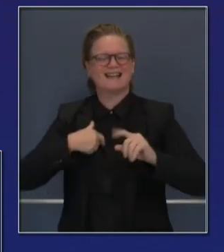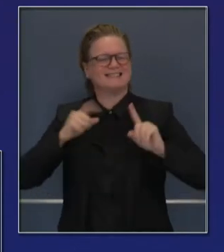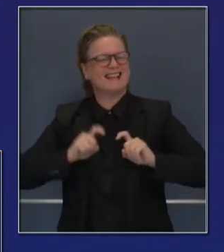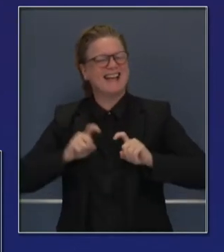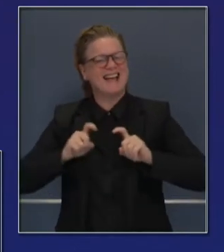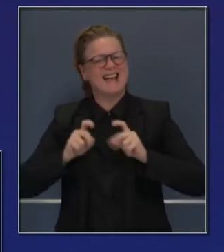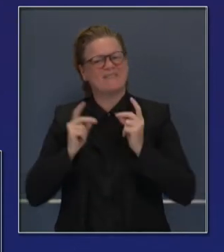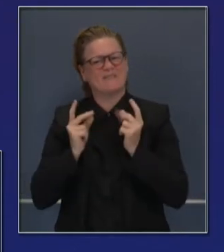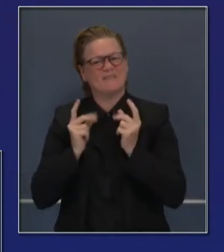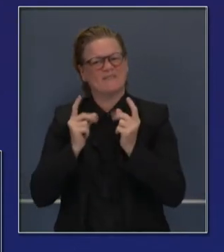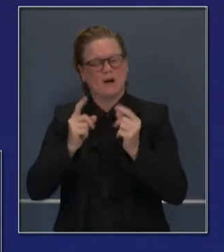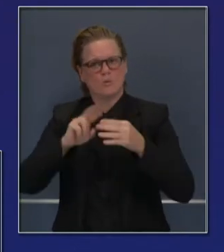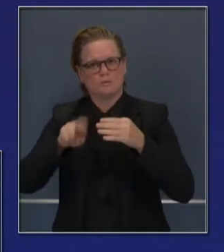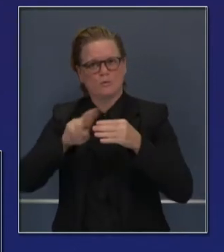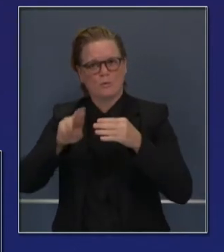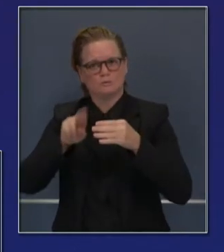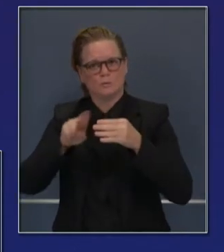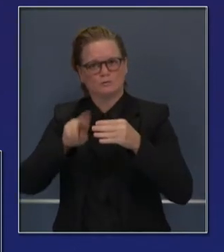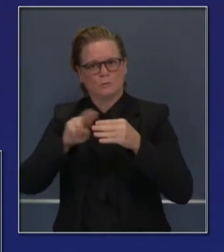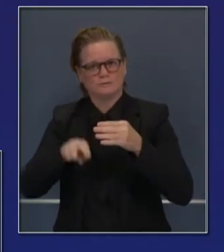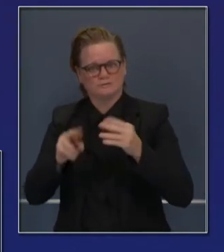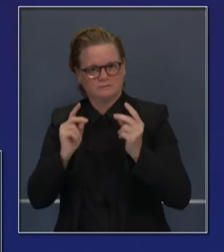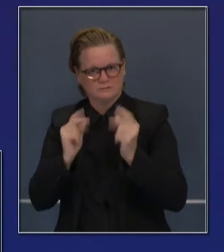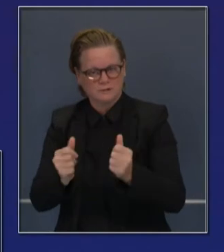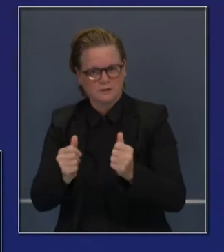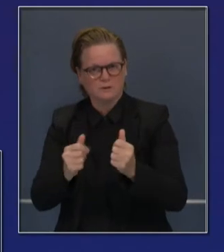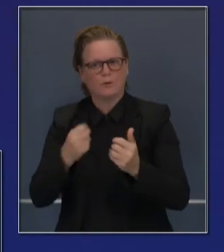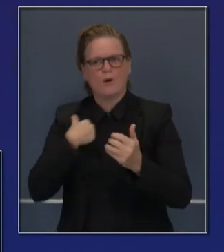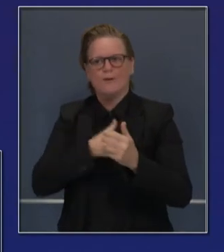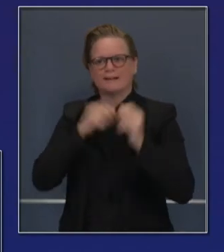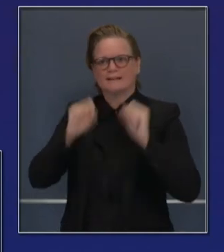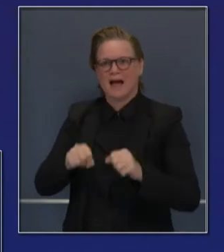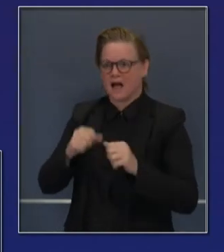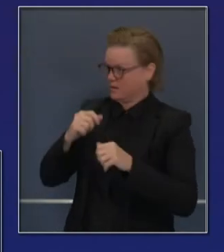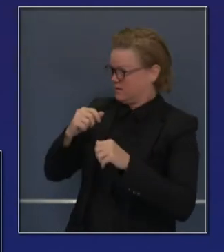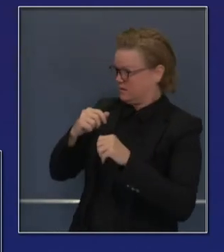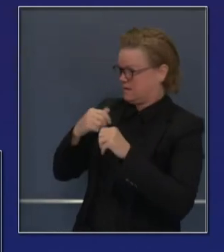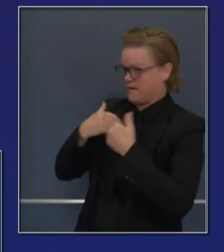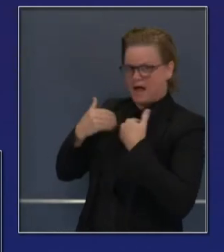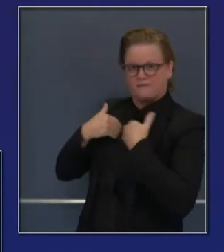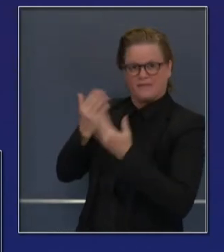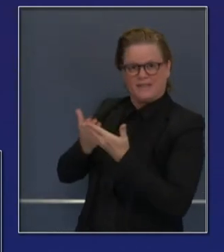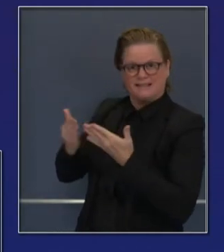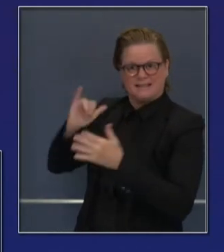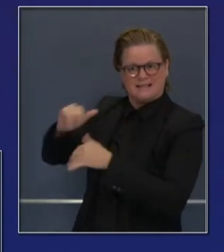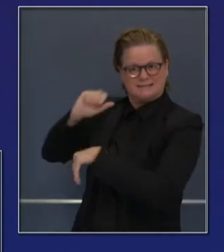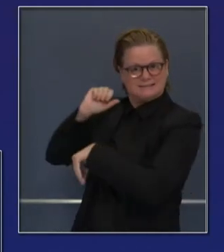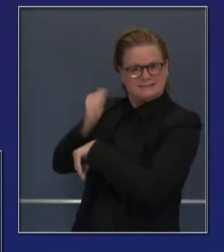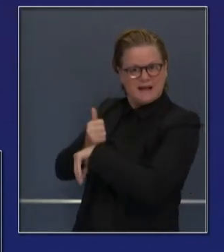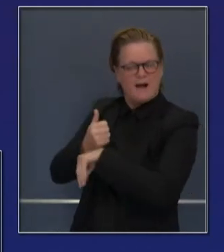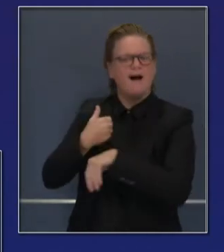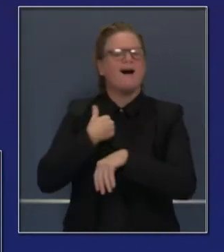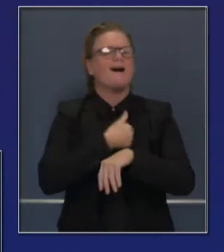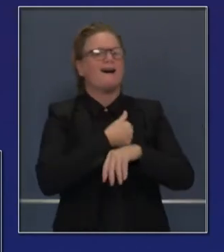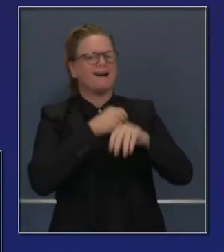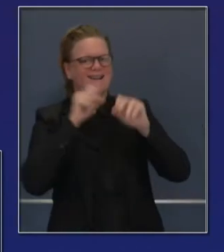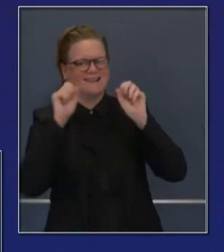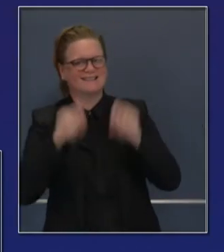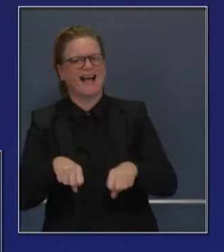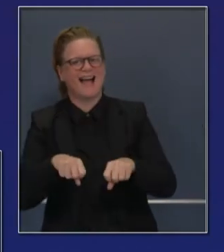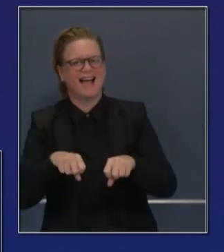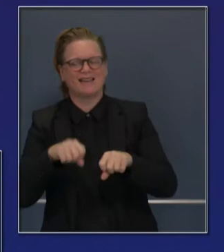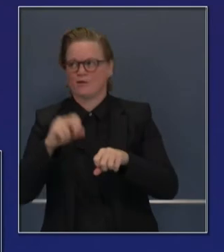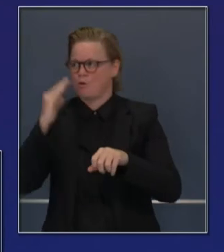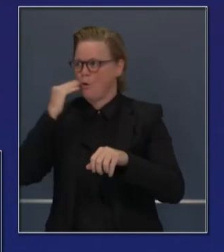lab-based tests that are critical in terms of the sectoral reopening. And of course, doing what we can to procure more